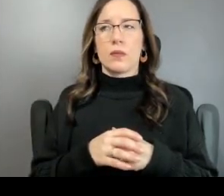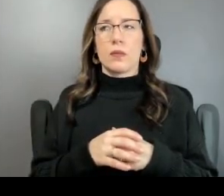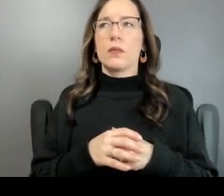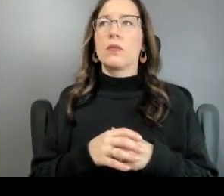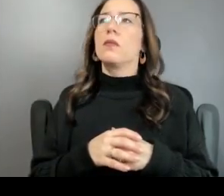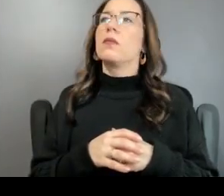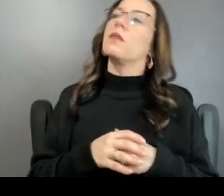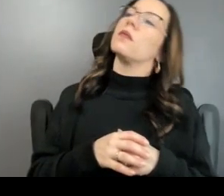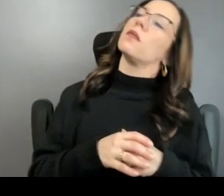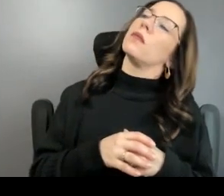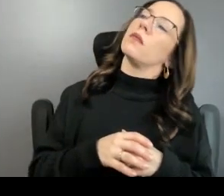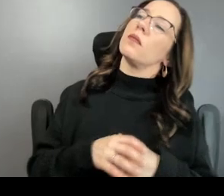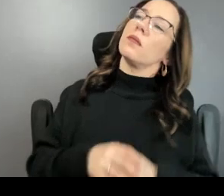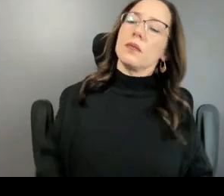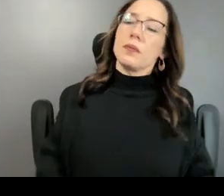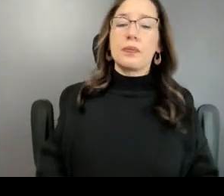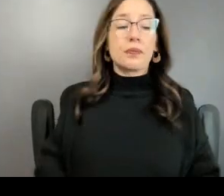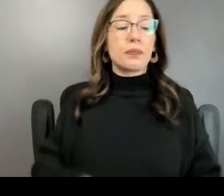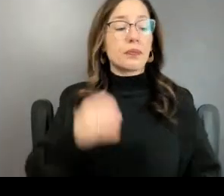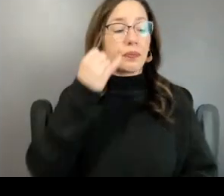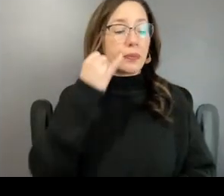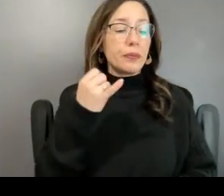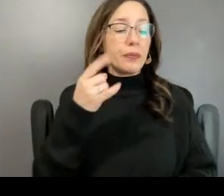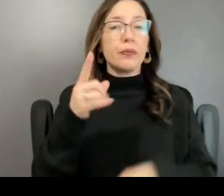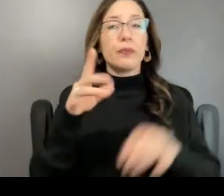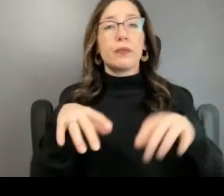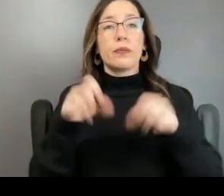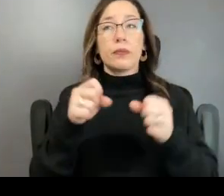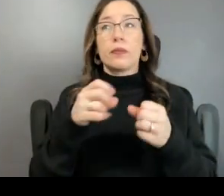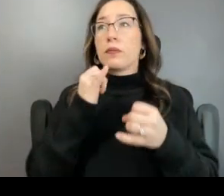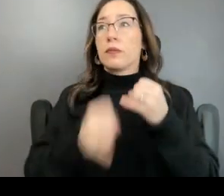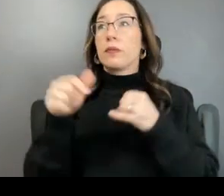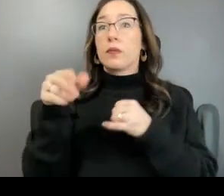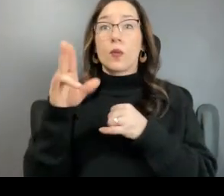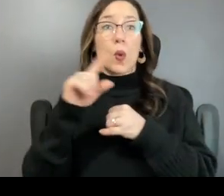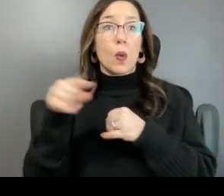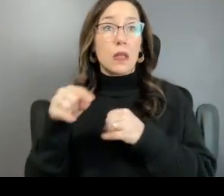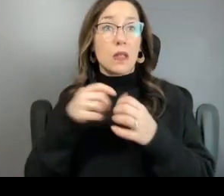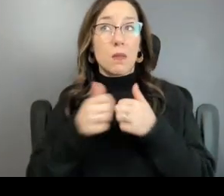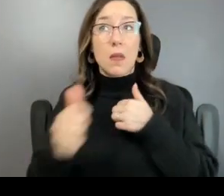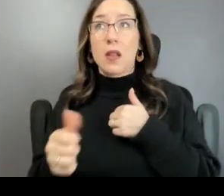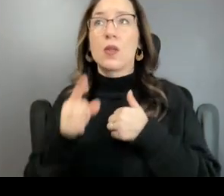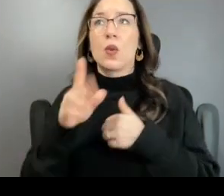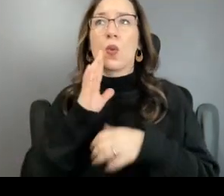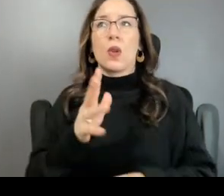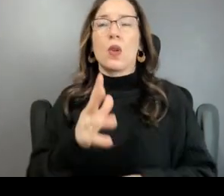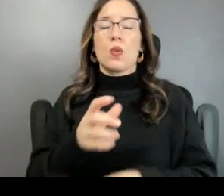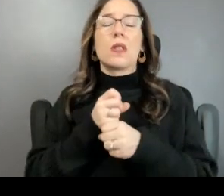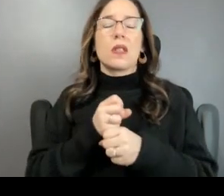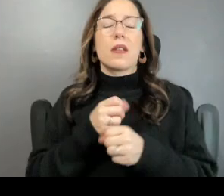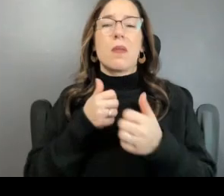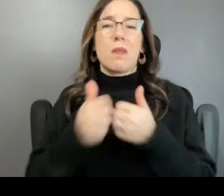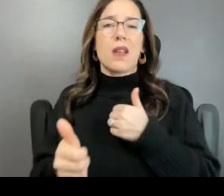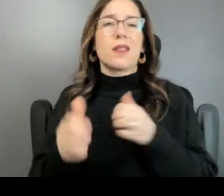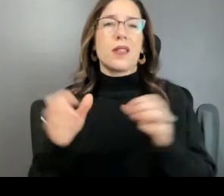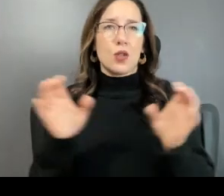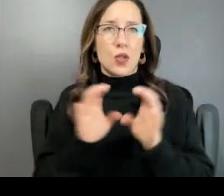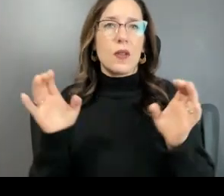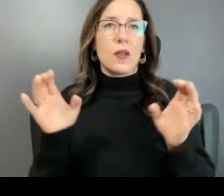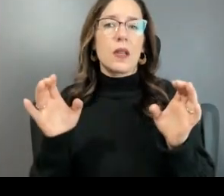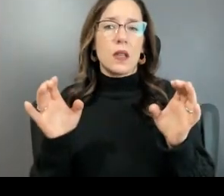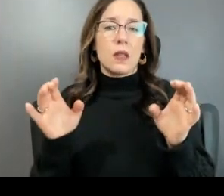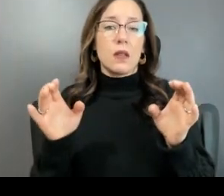fairhousingfirst@hud.gov. If you take the final quiz and pass, you will receive a passing certificate.